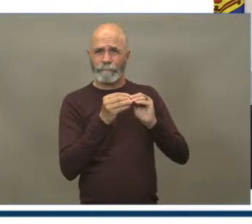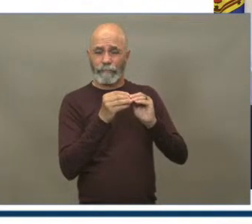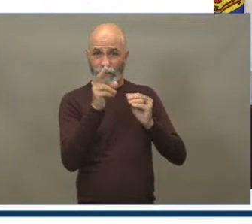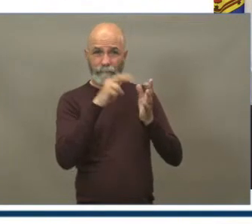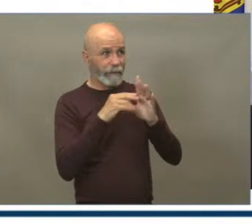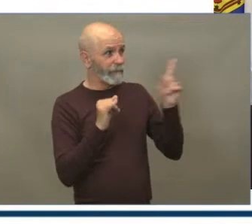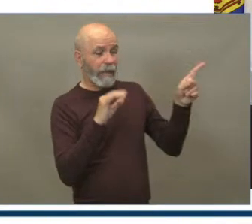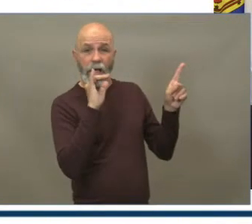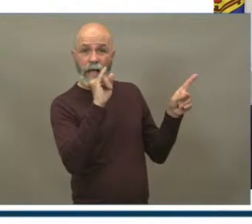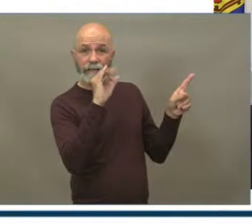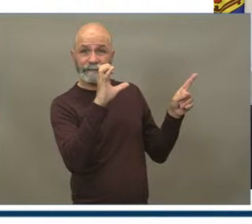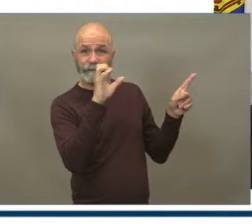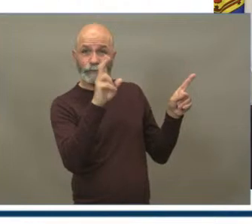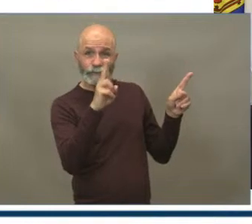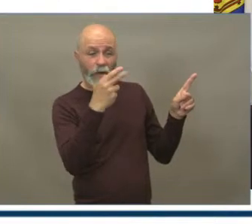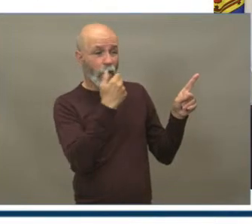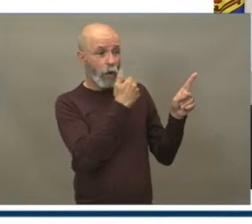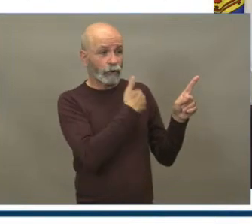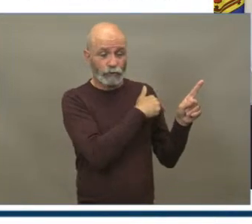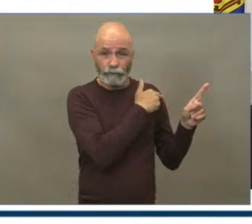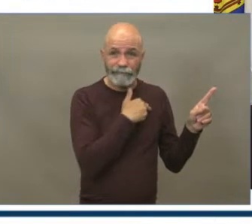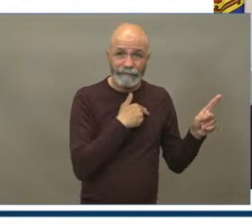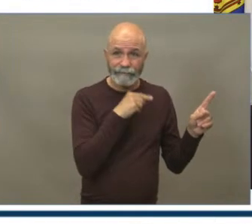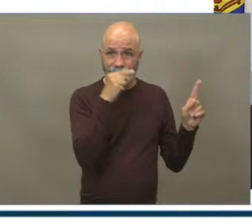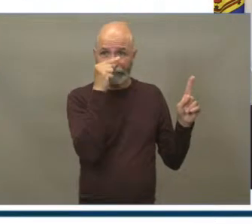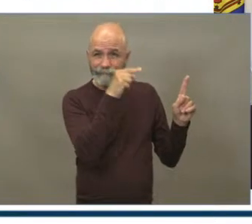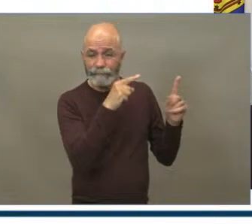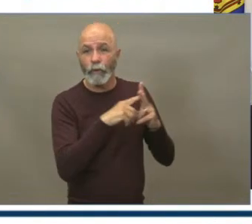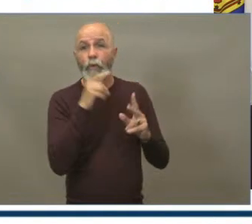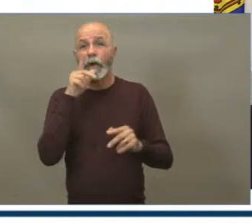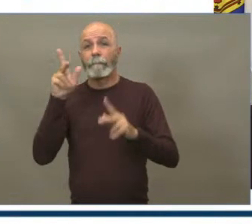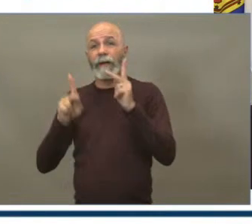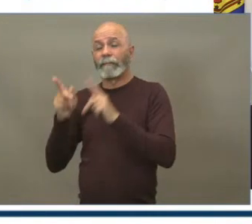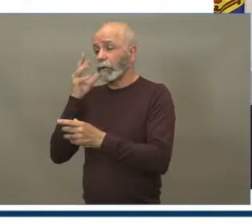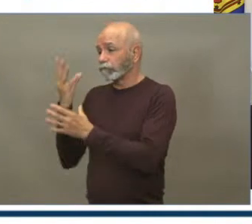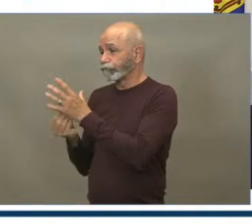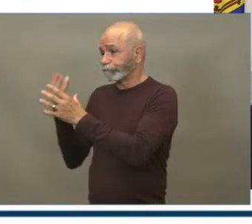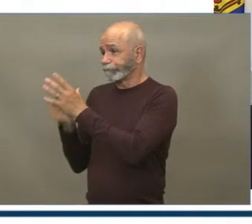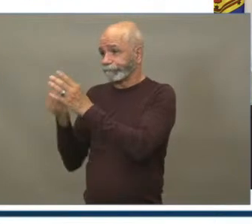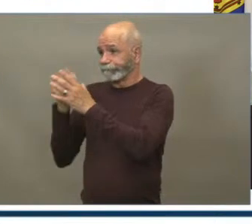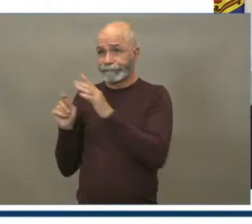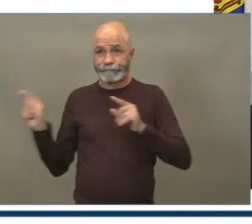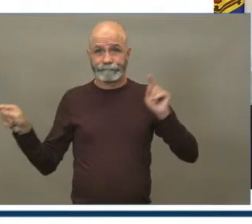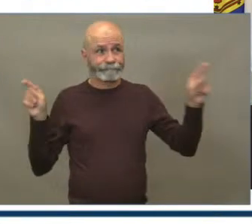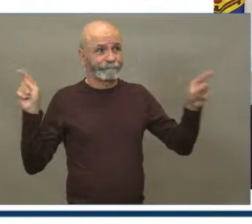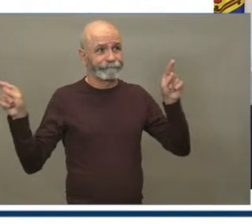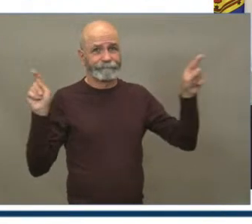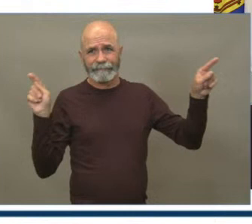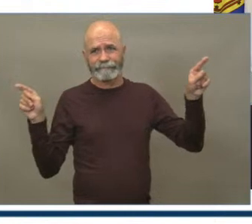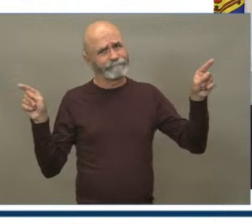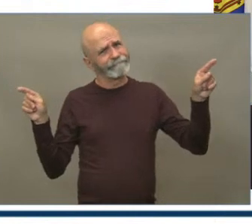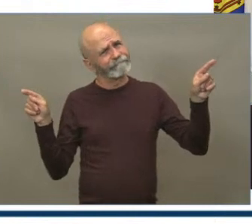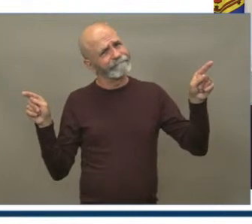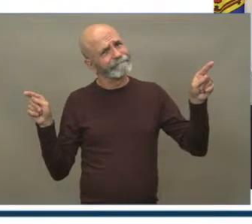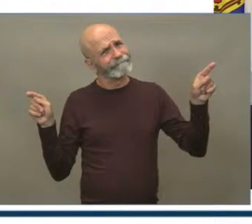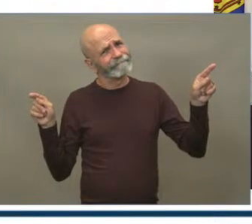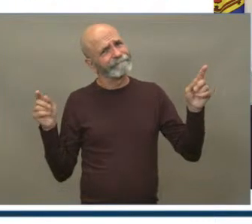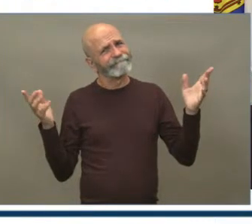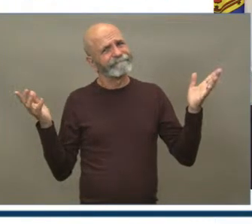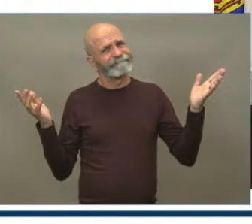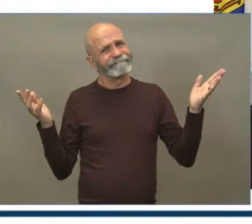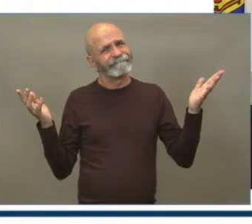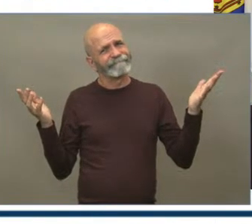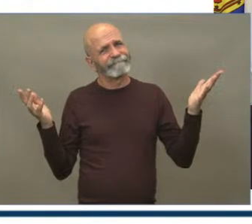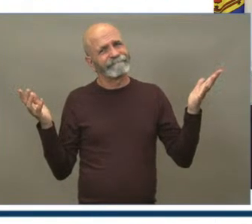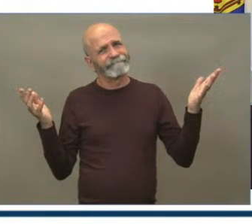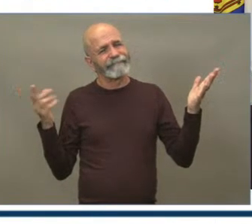hospital, the people who have died, can you give us an indication of what the